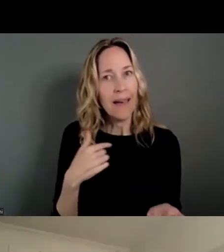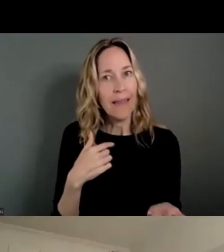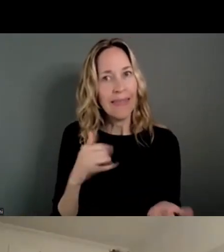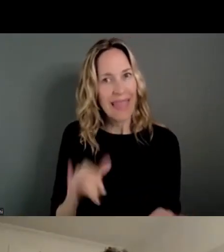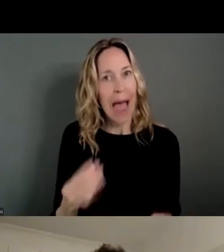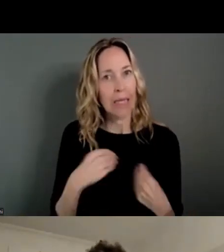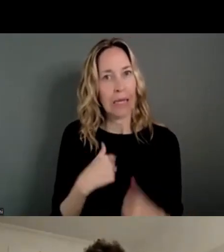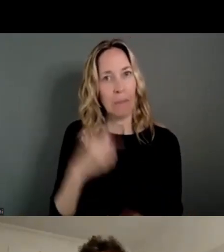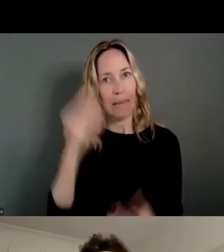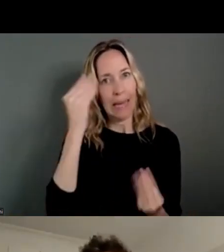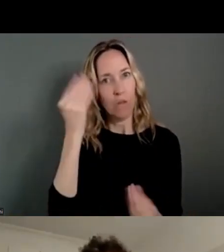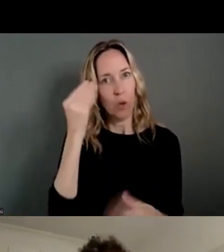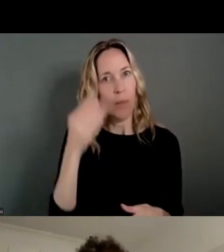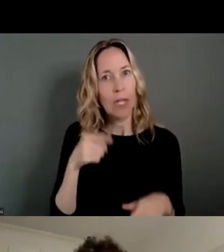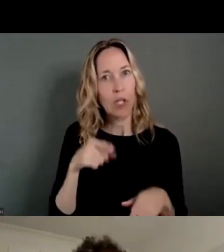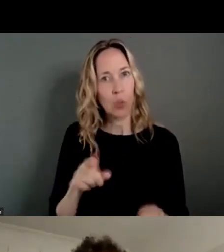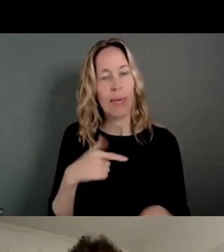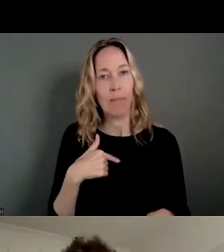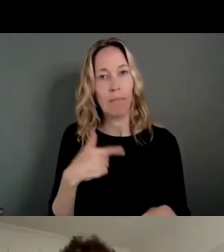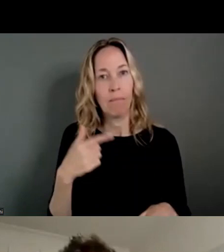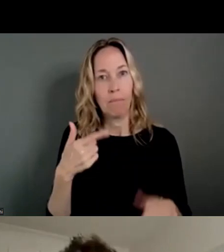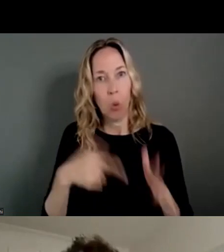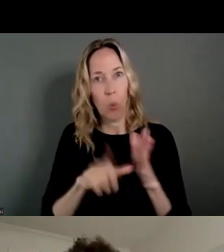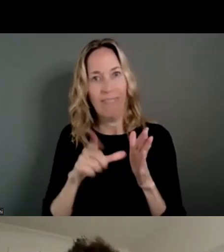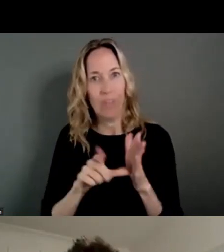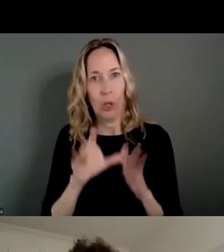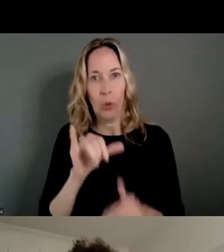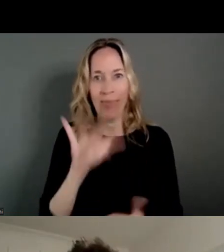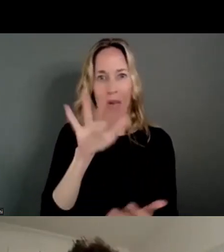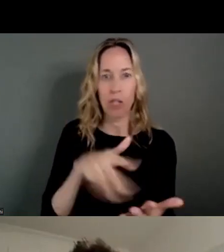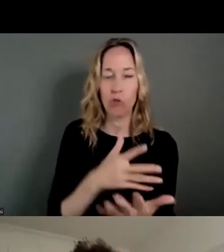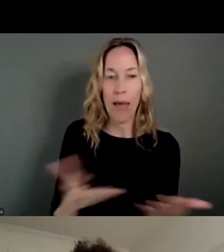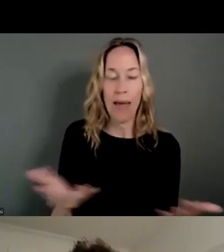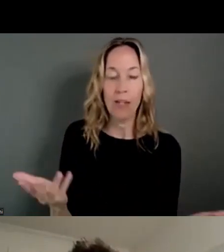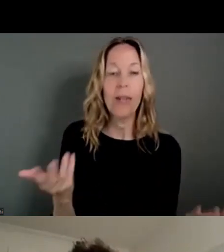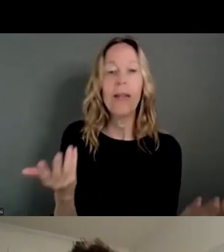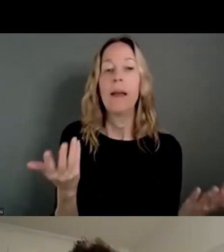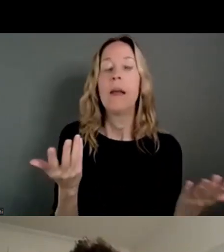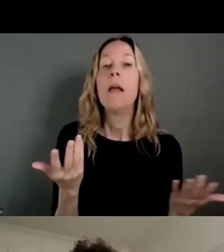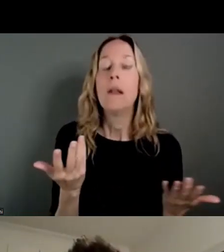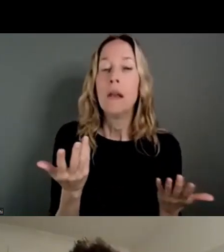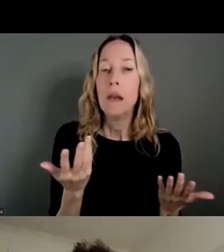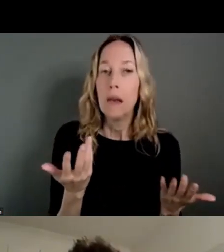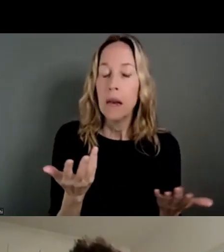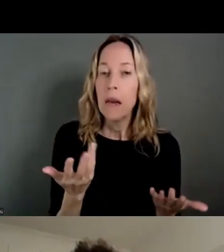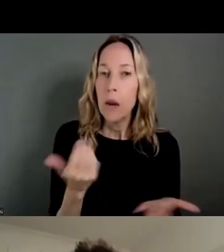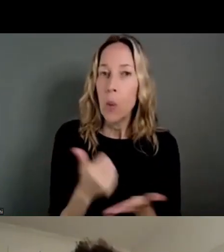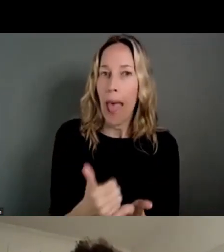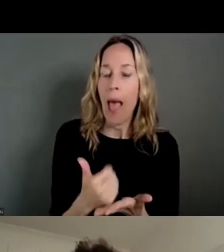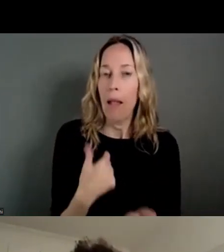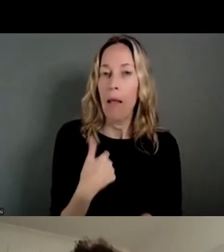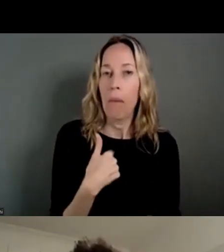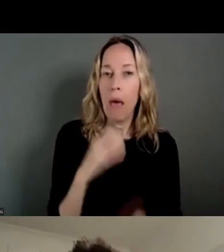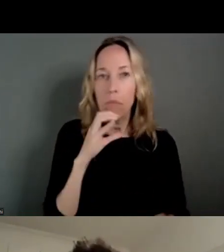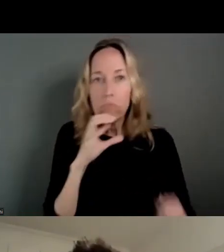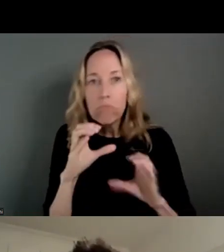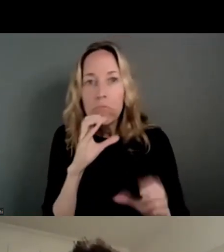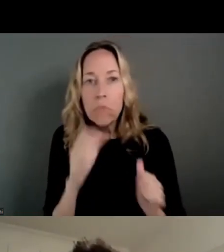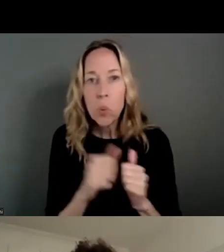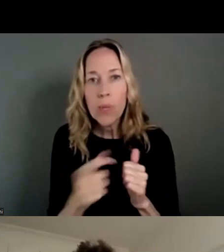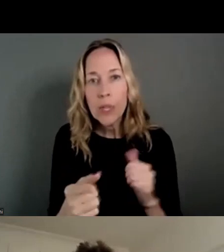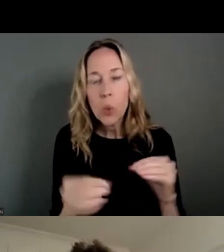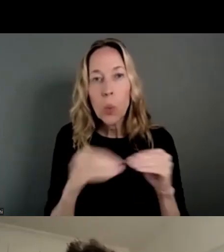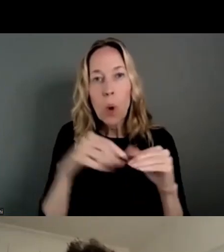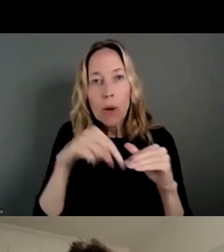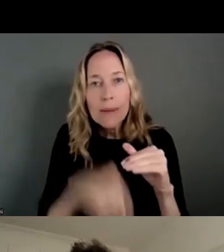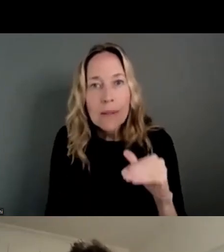right into, you know, any conversation that we're going to have about what you're looking for and